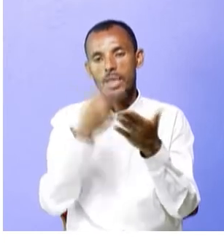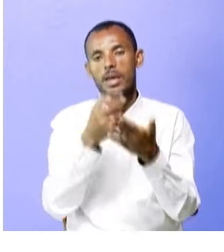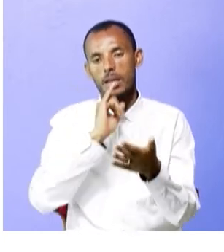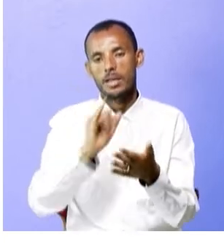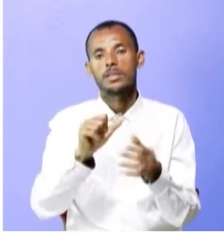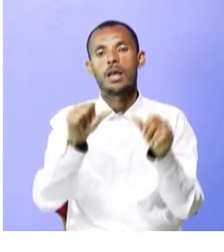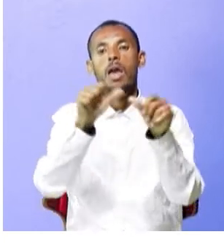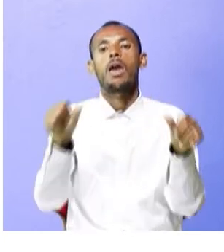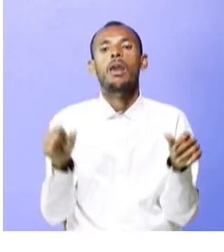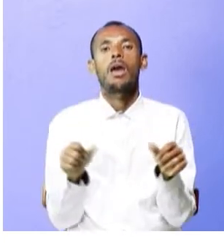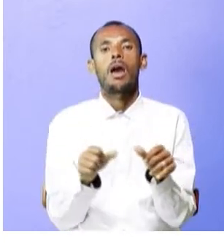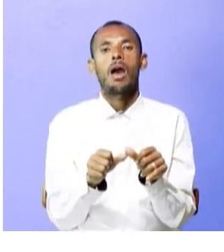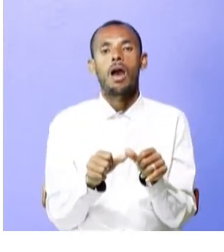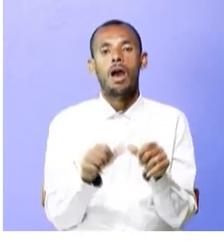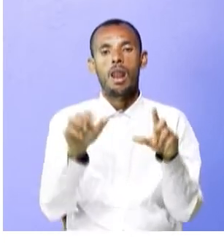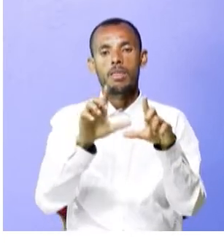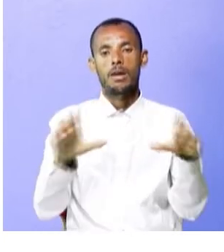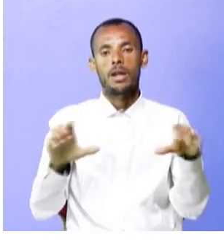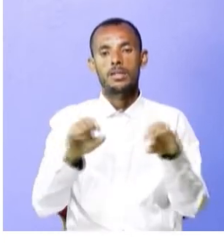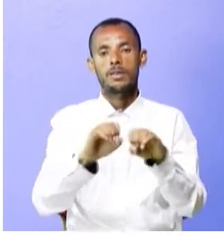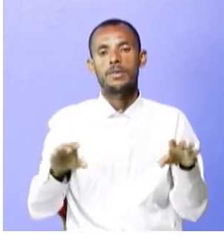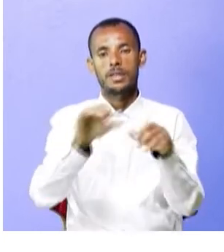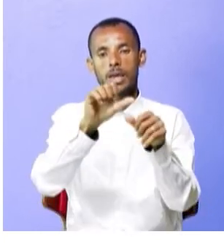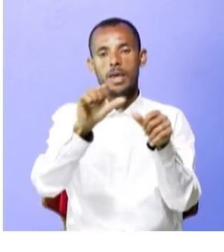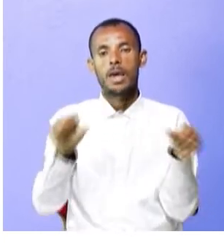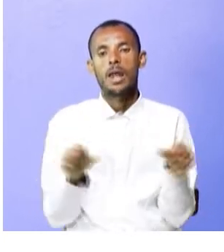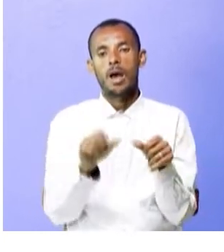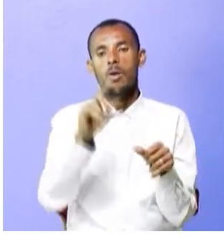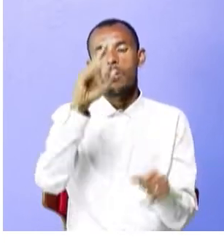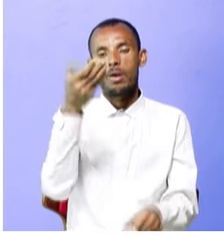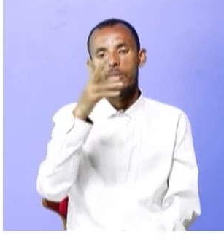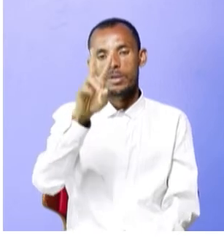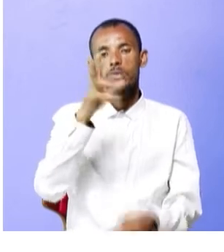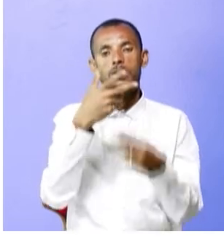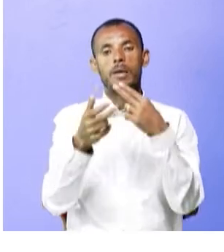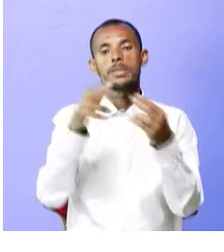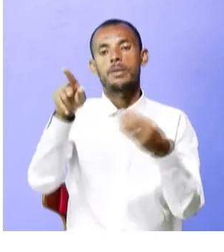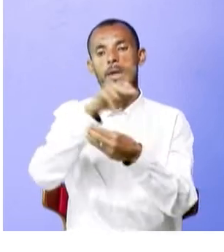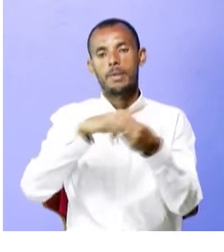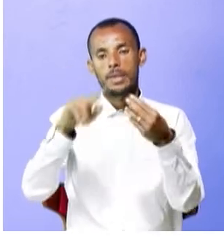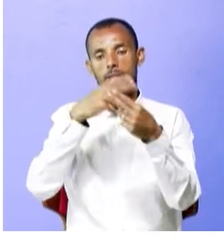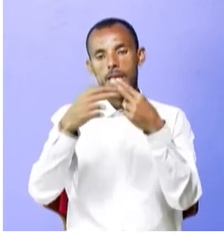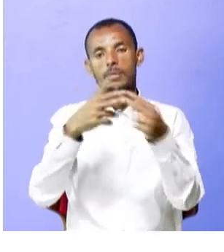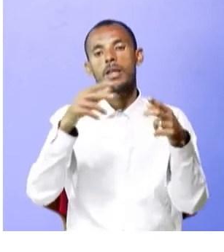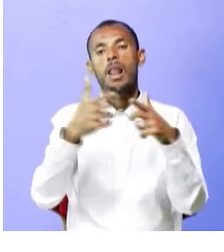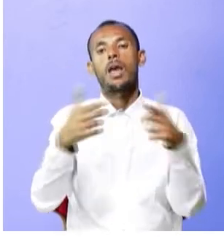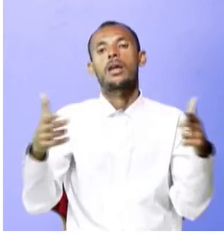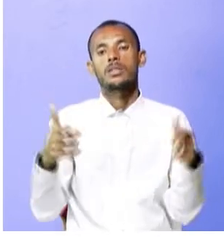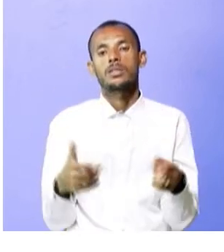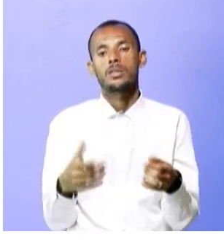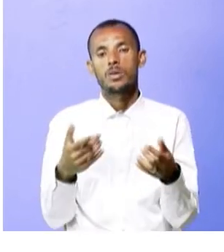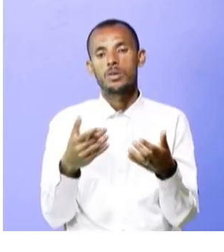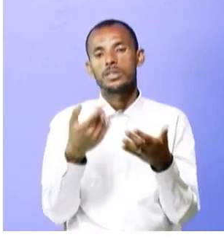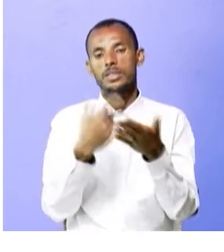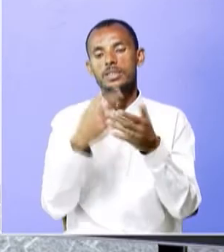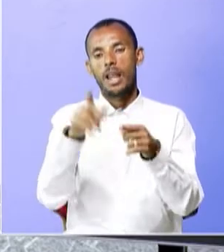area of, the lateral surface area becomes half times perimeter times length, where this